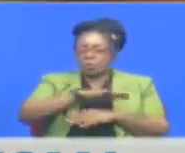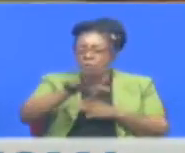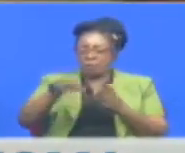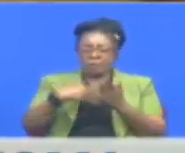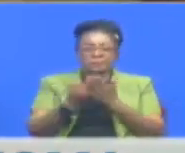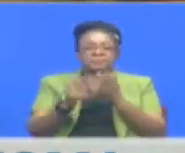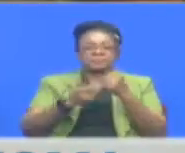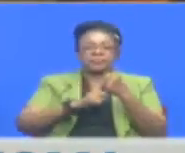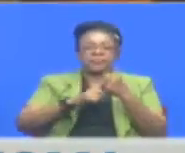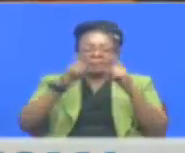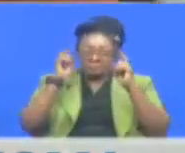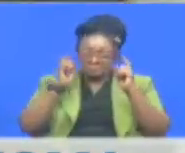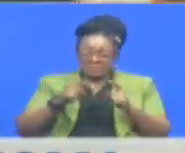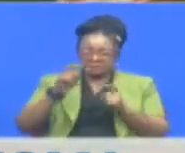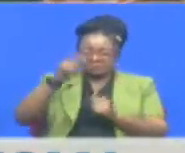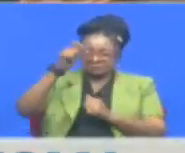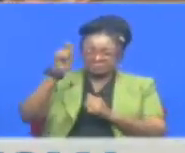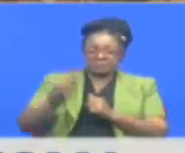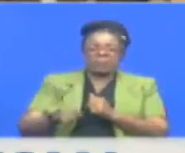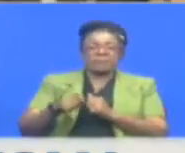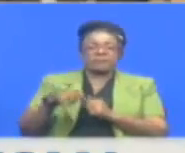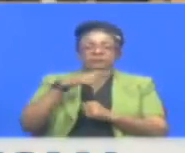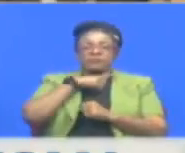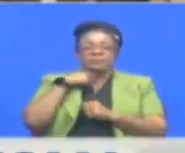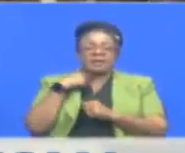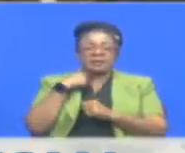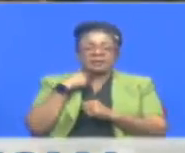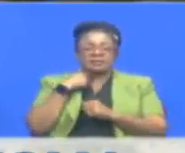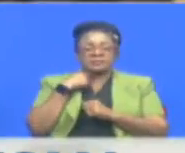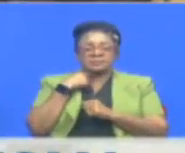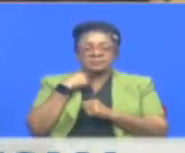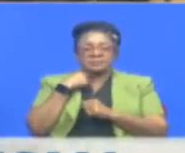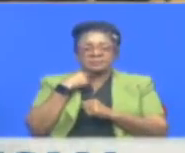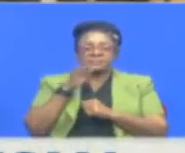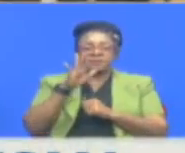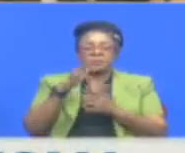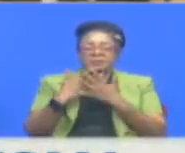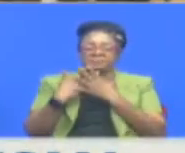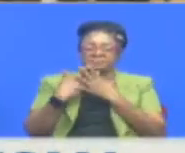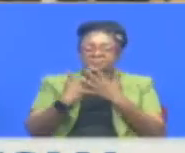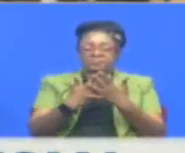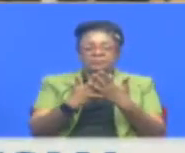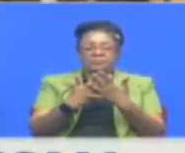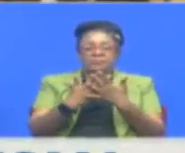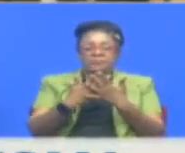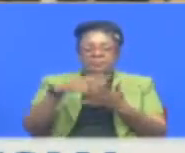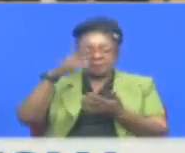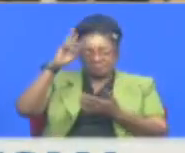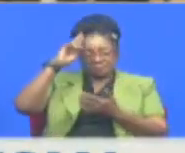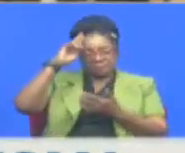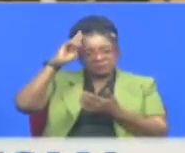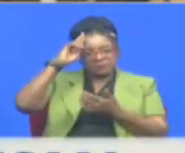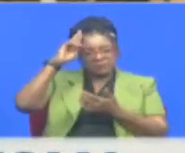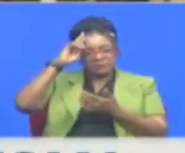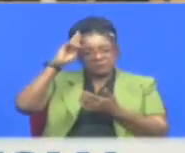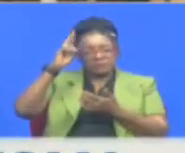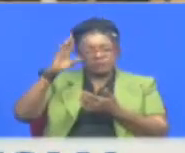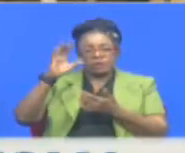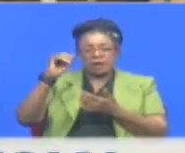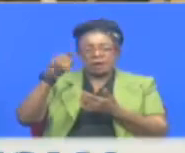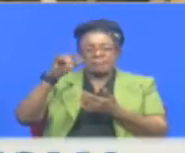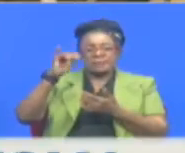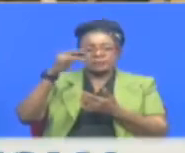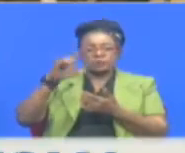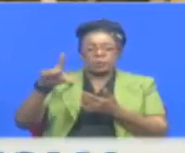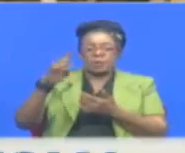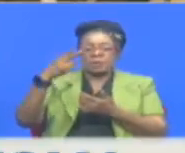wafunguliwe mashtaka ya mauaji. Washukiwa watazuiliwa katika kituo cha polisi cha Capitol Hill,